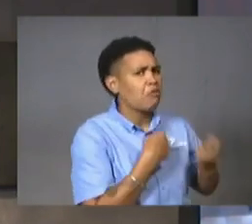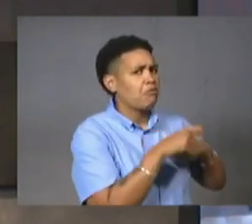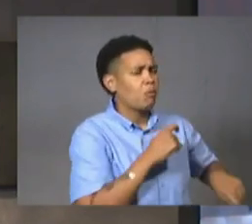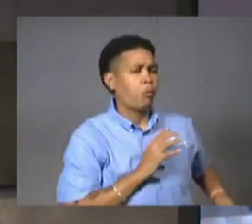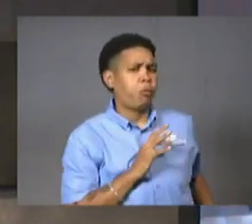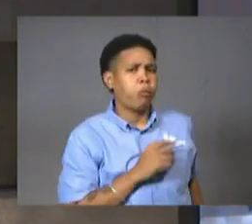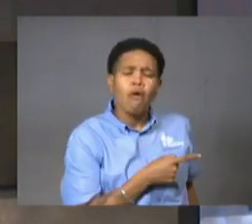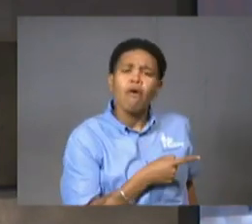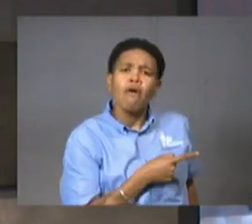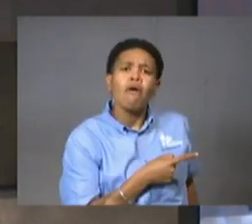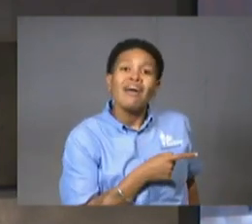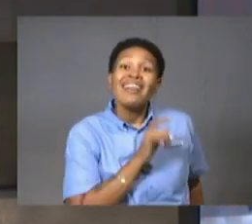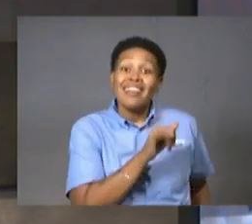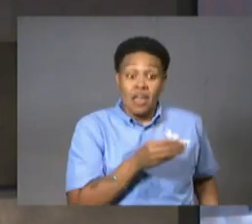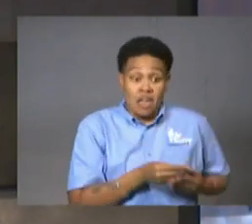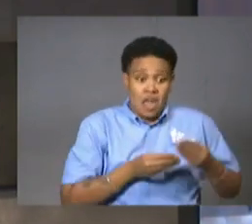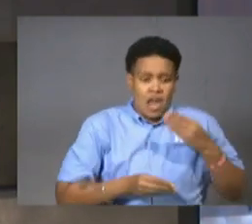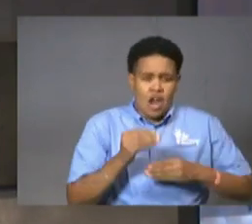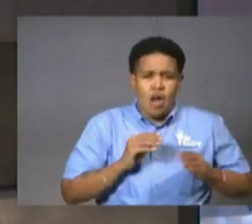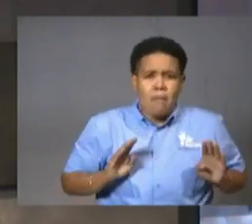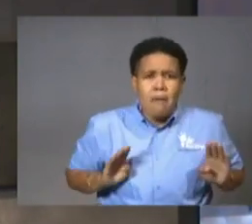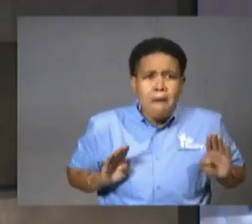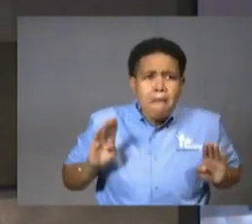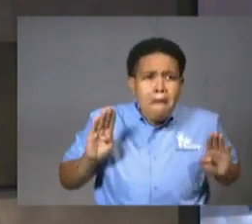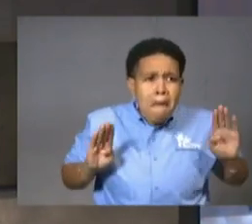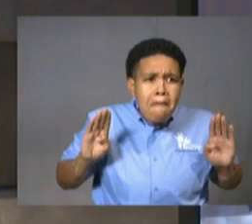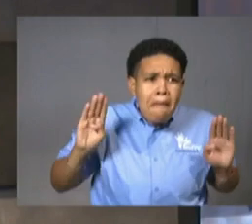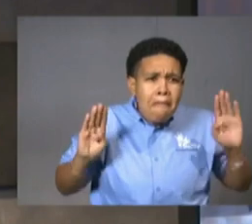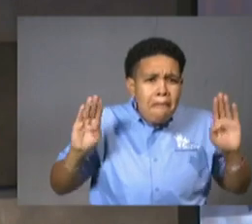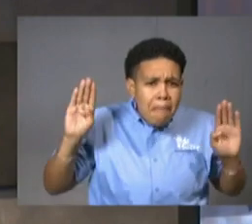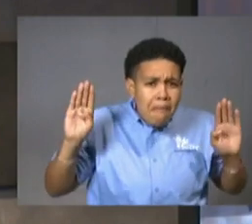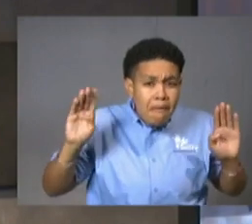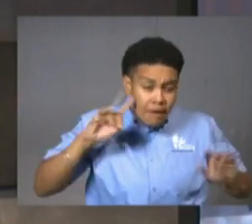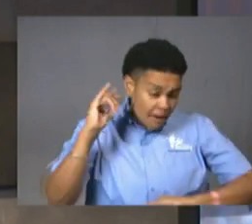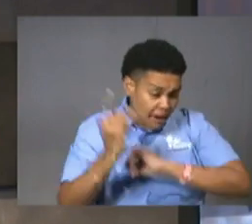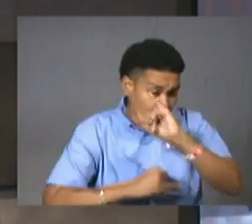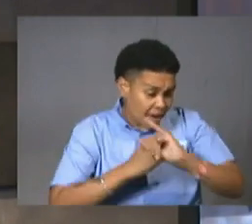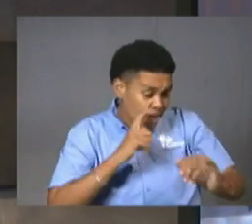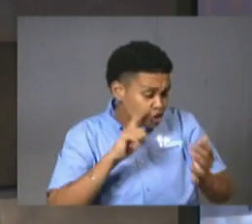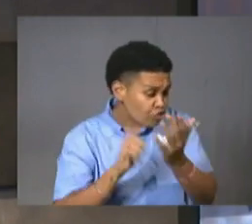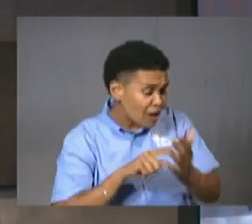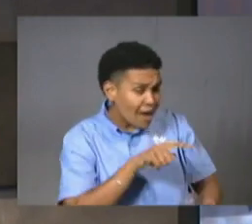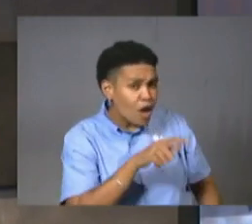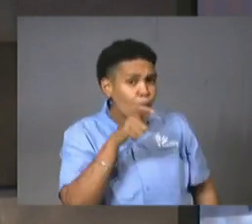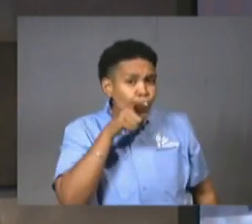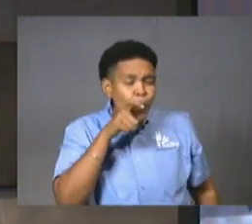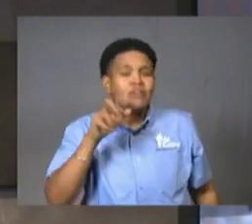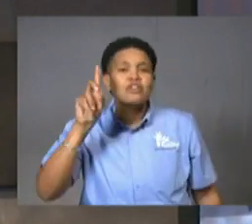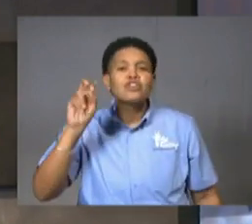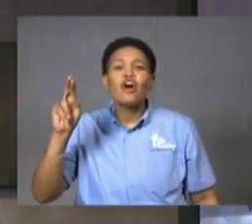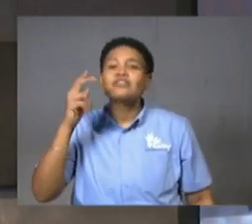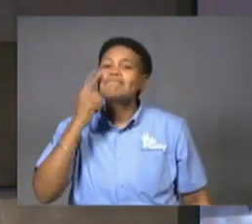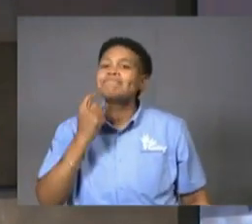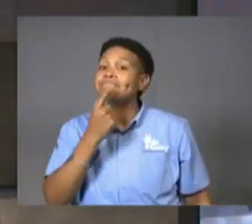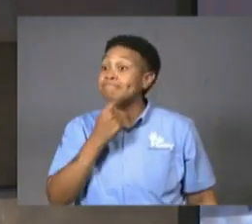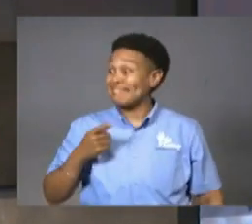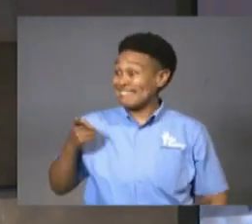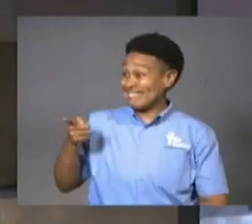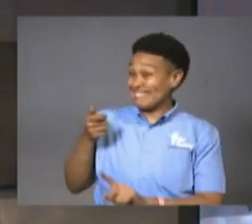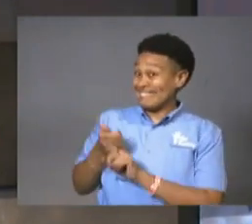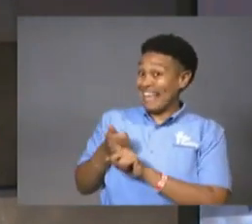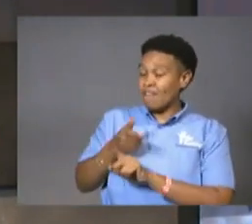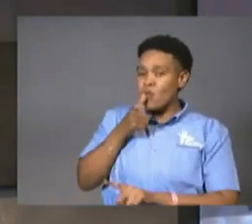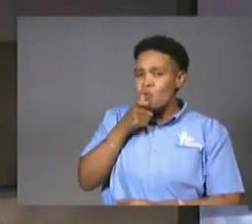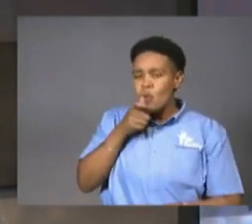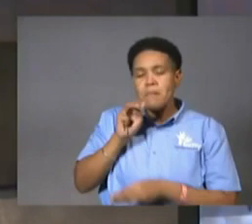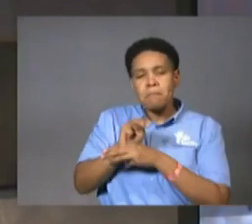economic recovery, internationally recognized as such, was Dr. Peter Phillips, the then Minister of Finance and